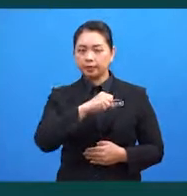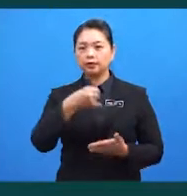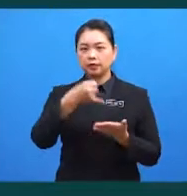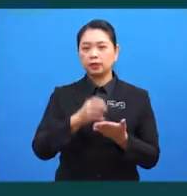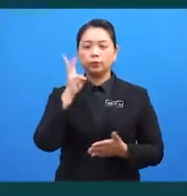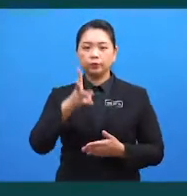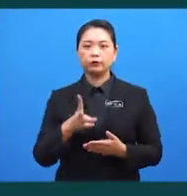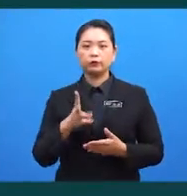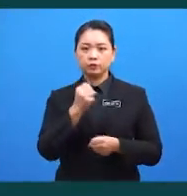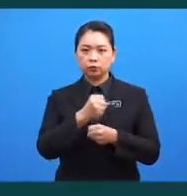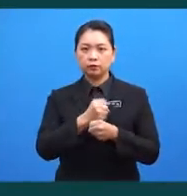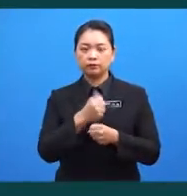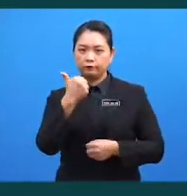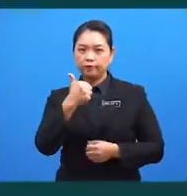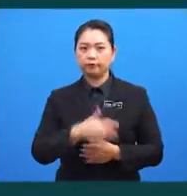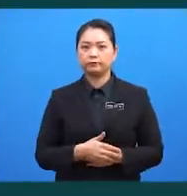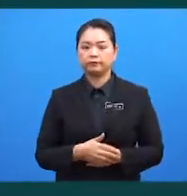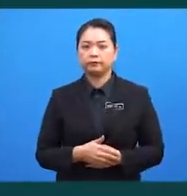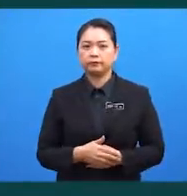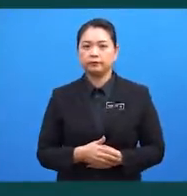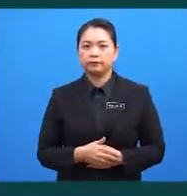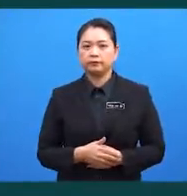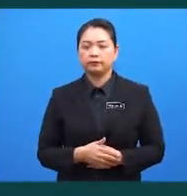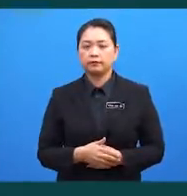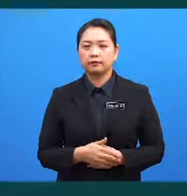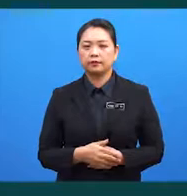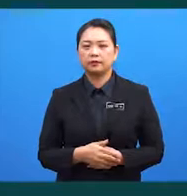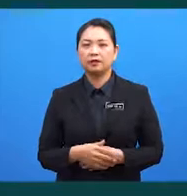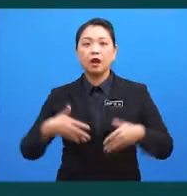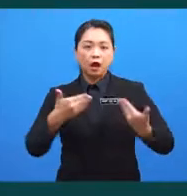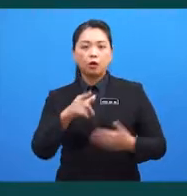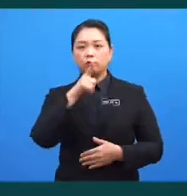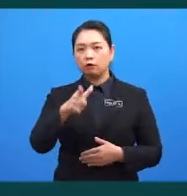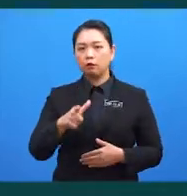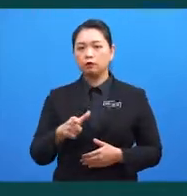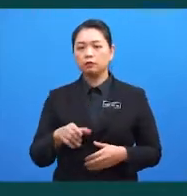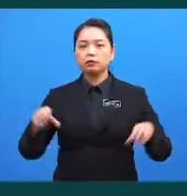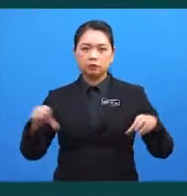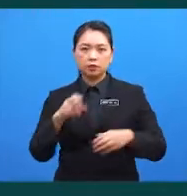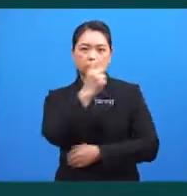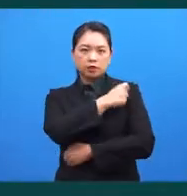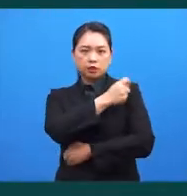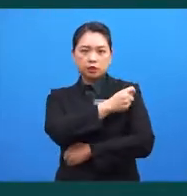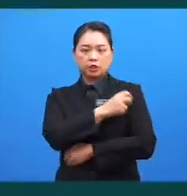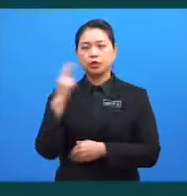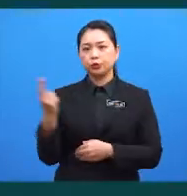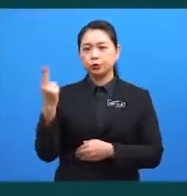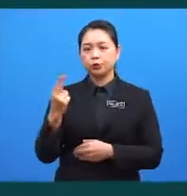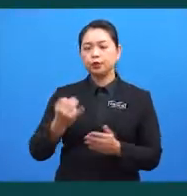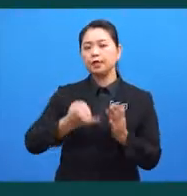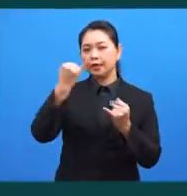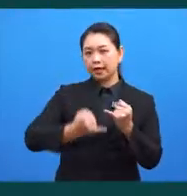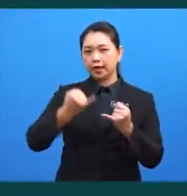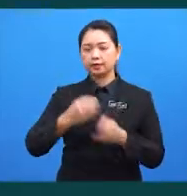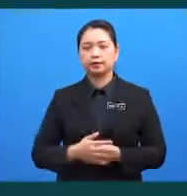fine. A quick check of your understanding. How long does a henna tattoo usually